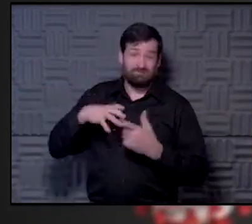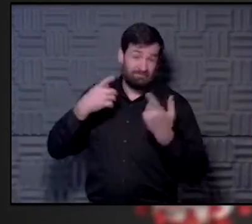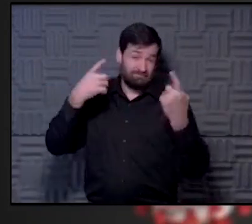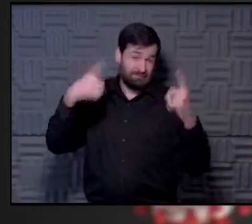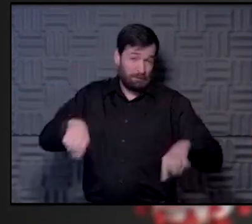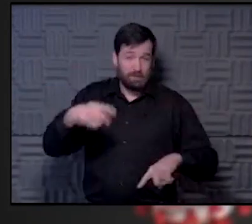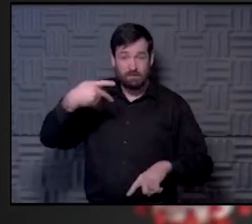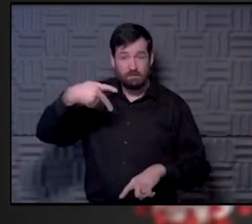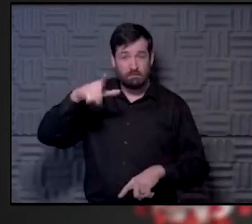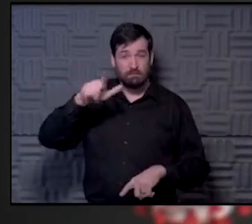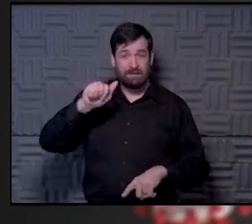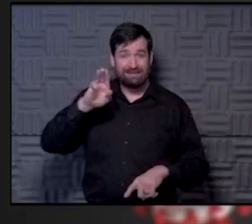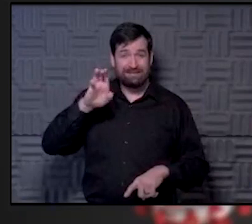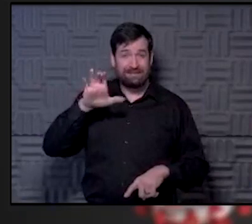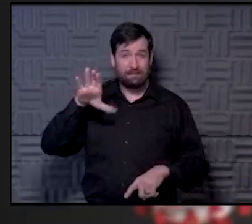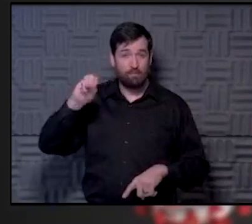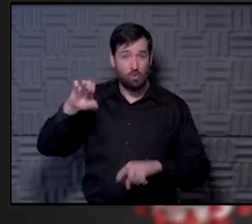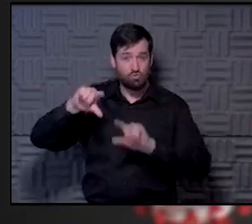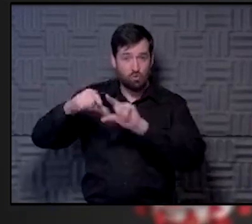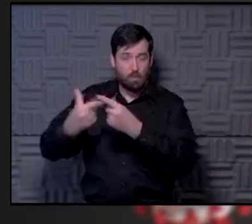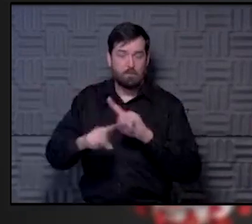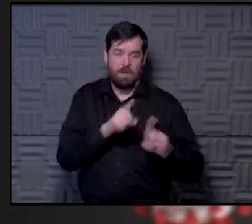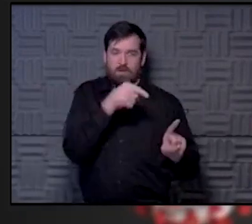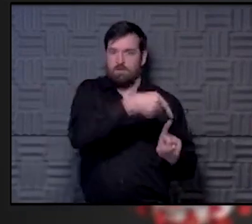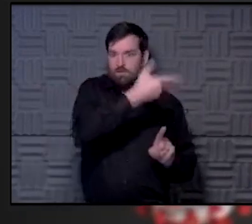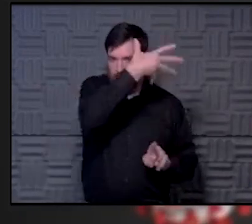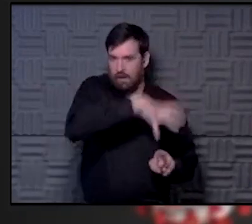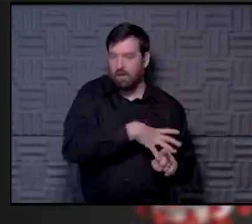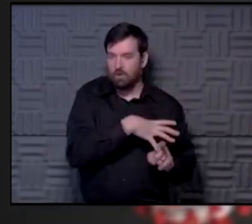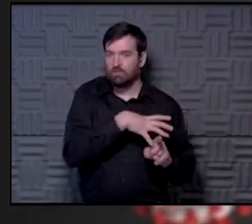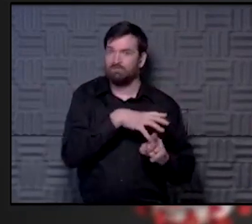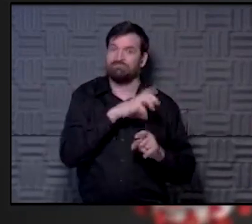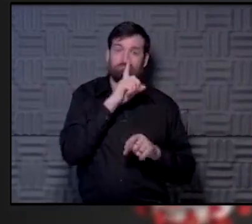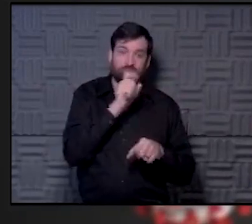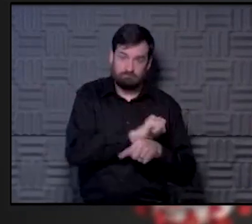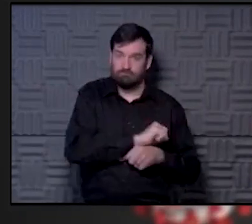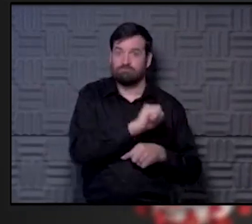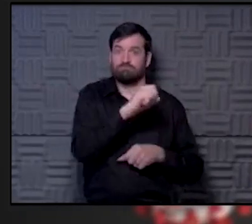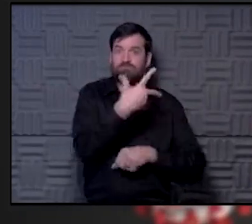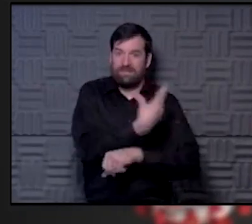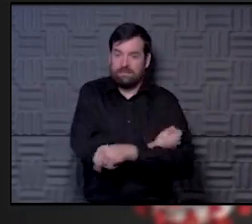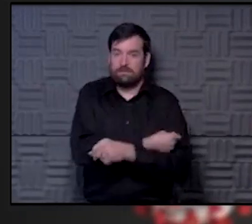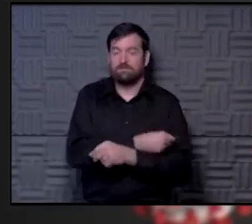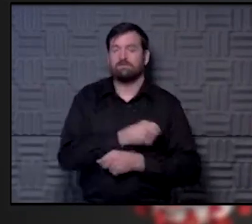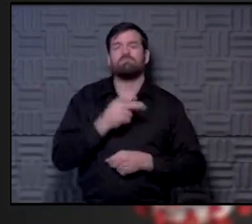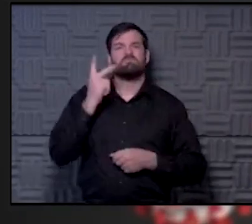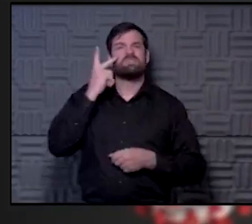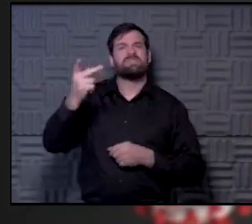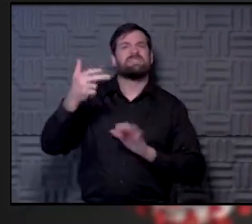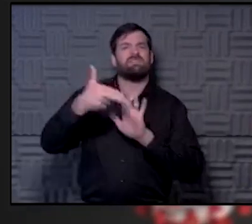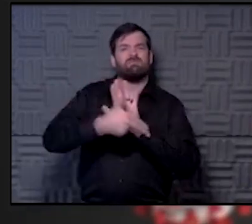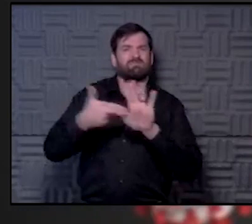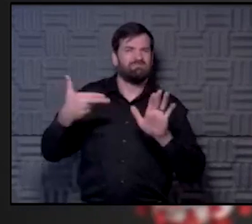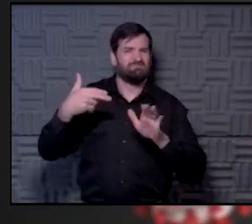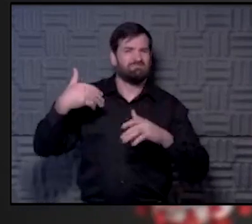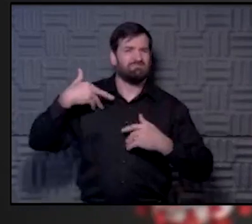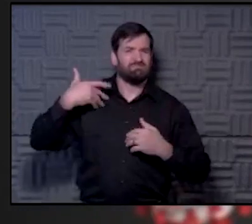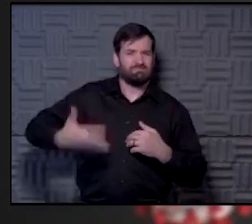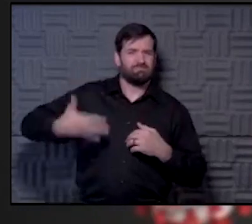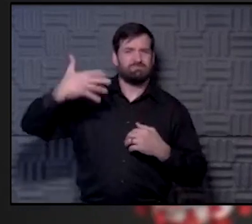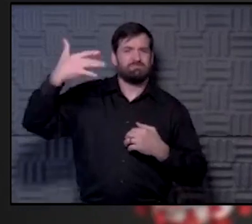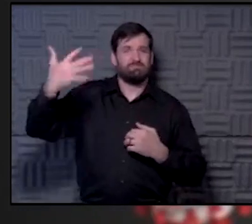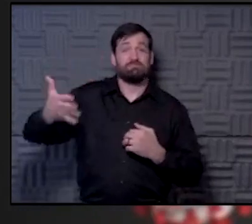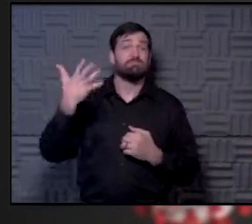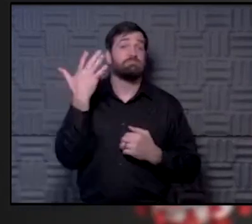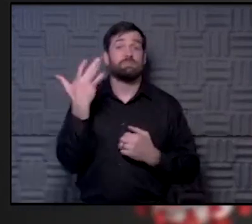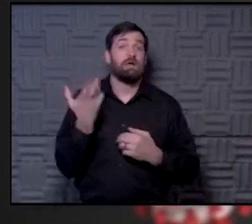but the male received an active vaccine. I see this diagnosis every once in a while because it's elevated in